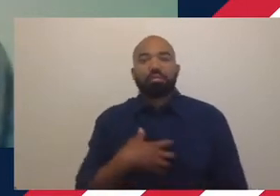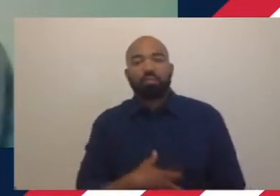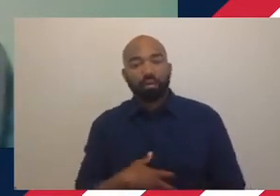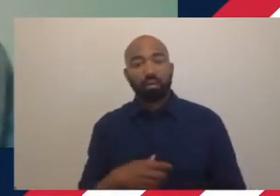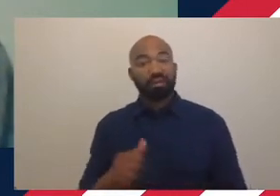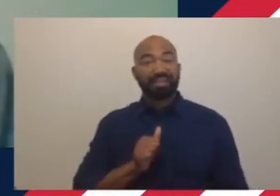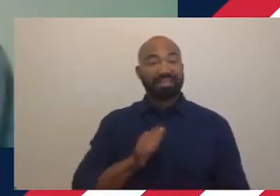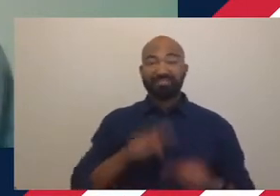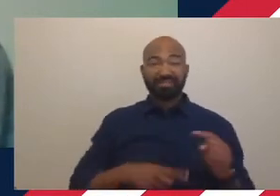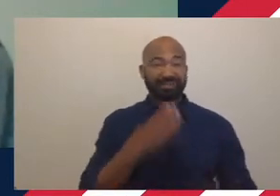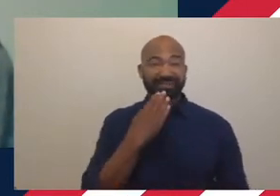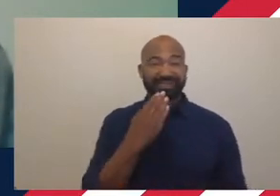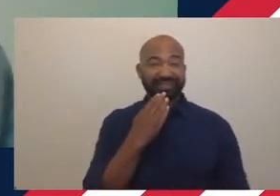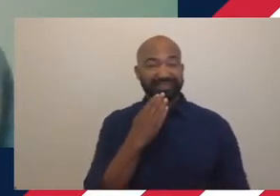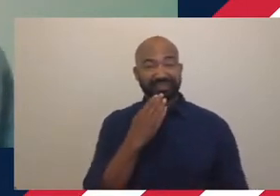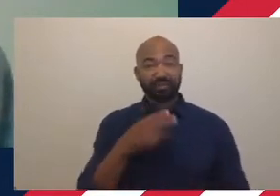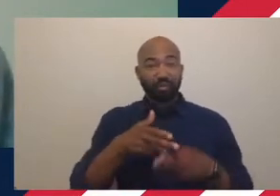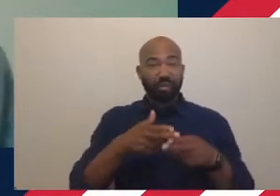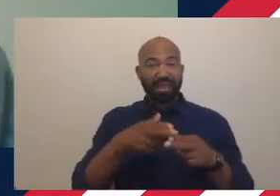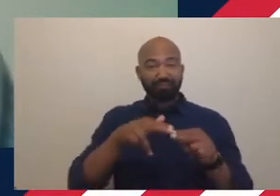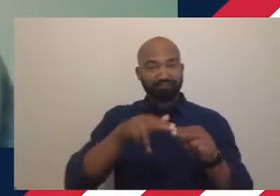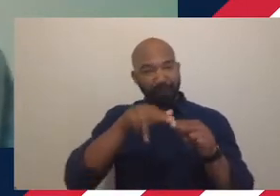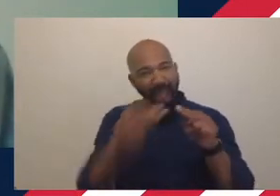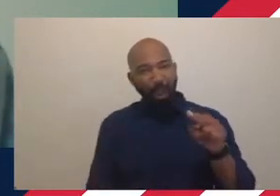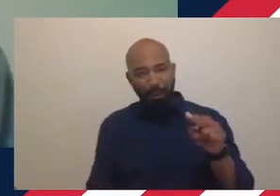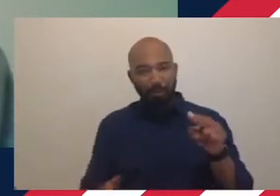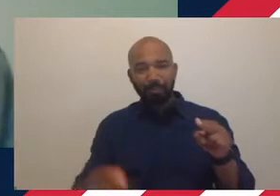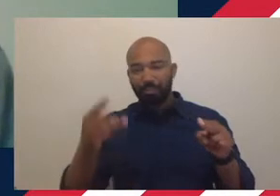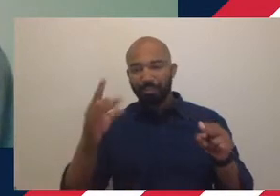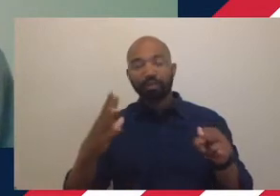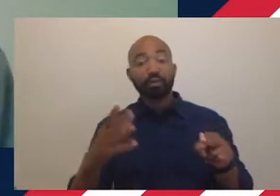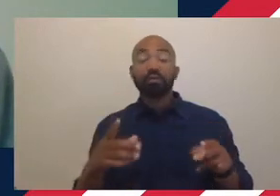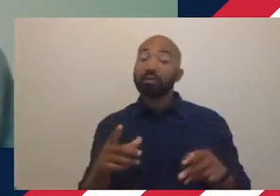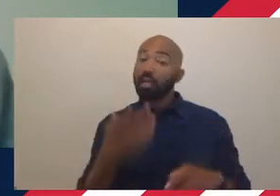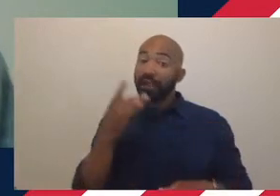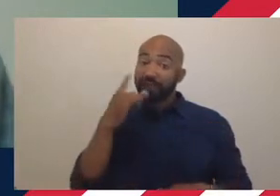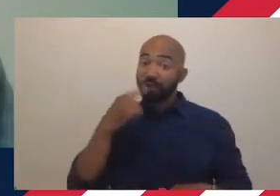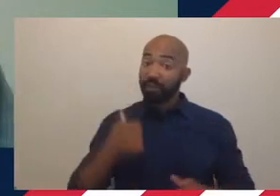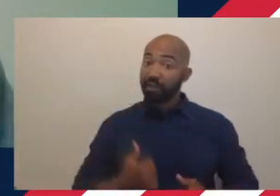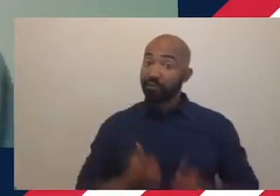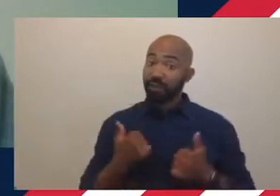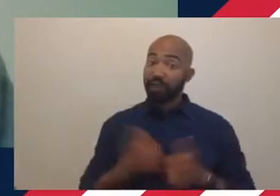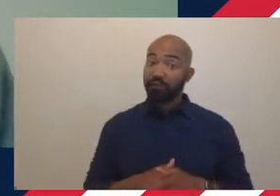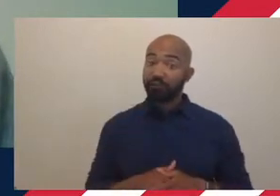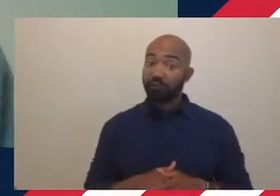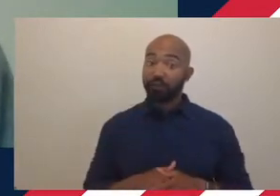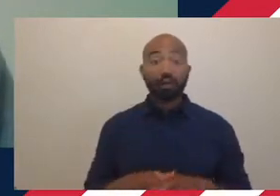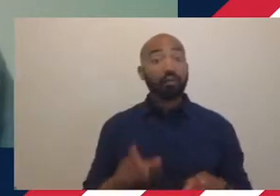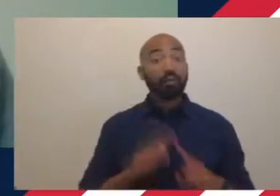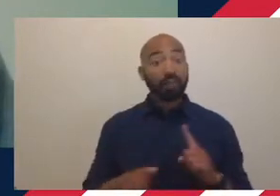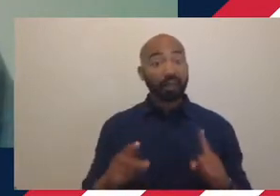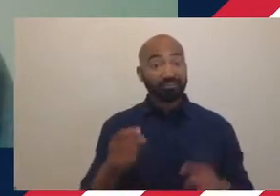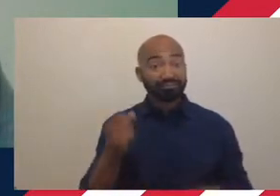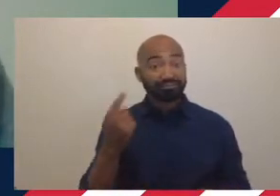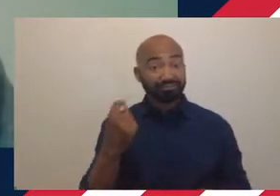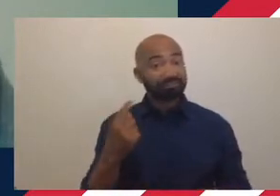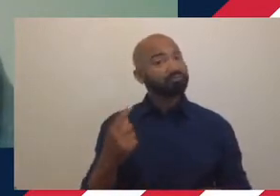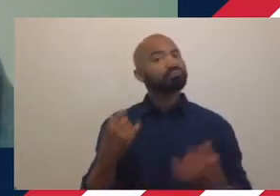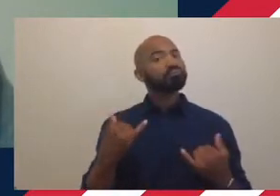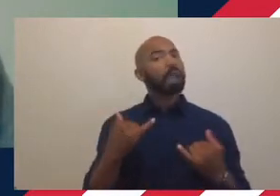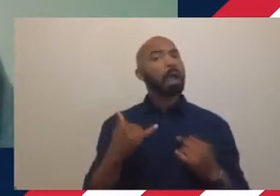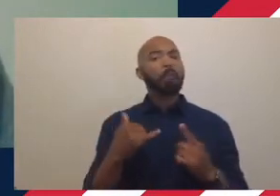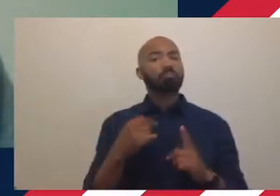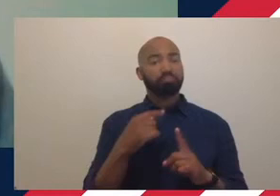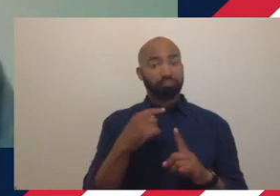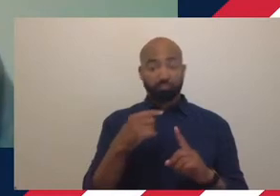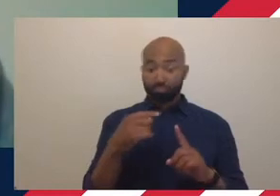and luckily survived. I'm no longer COVID positive, but the virus, has left a permanent mark on me and